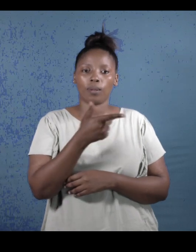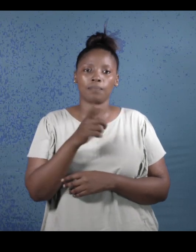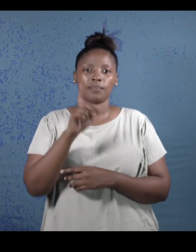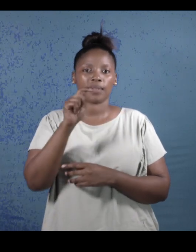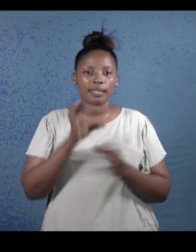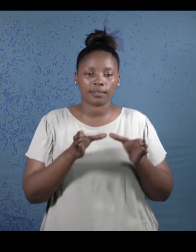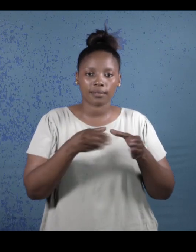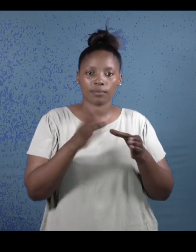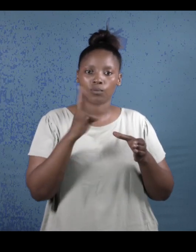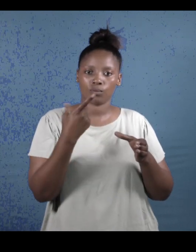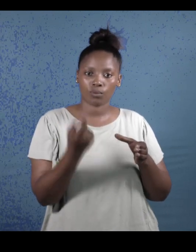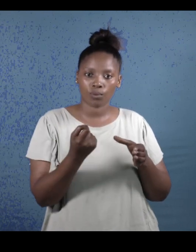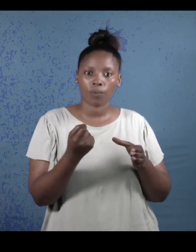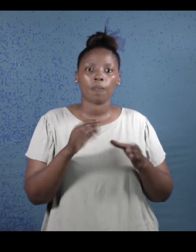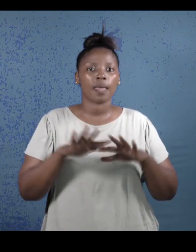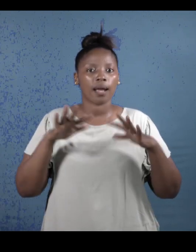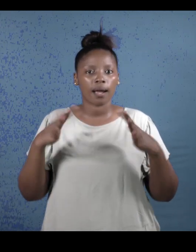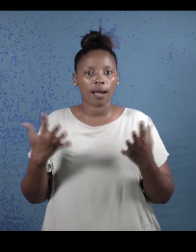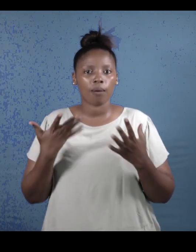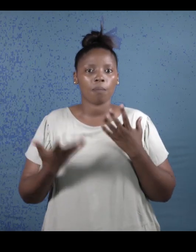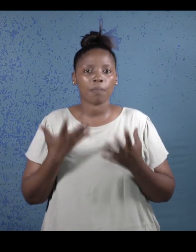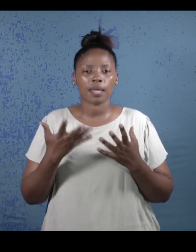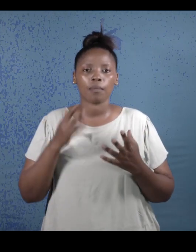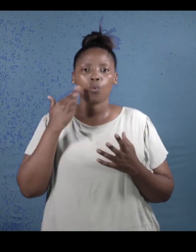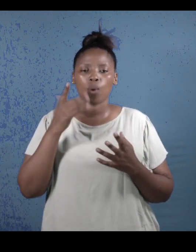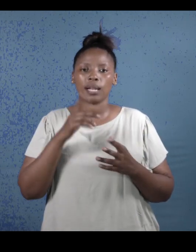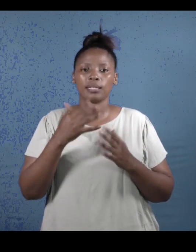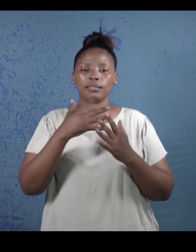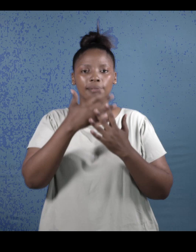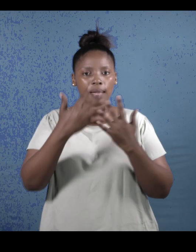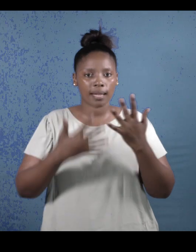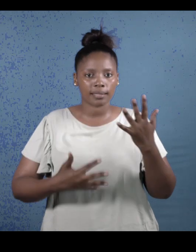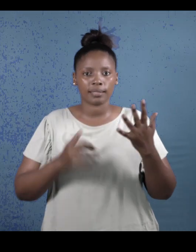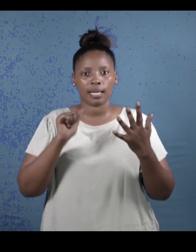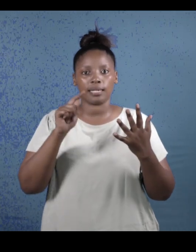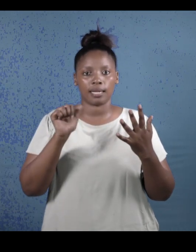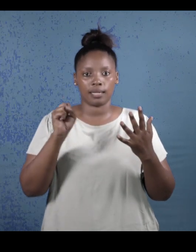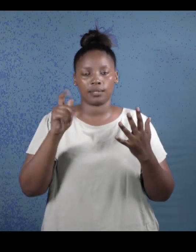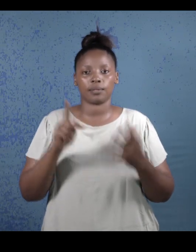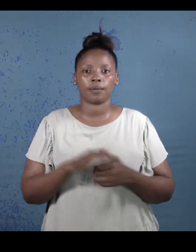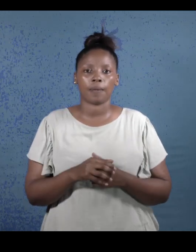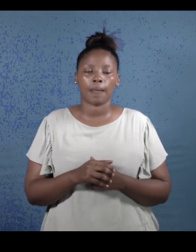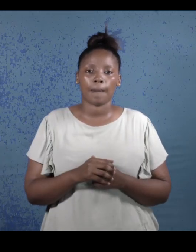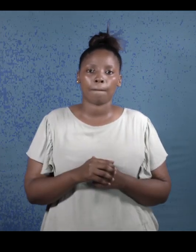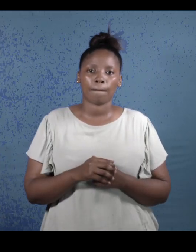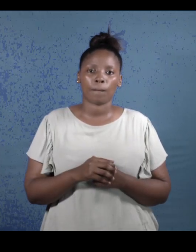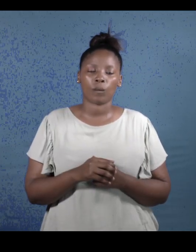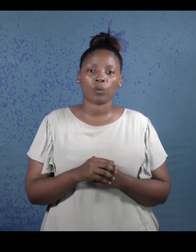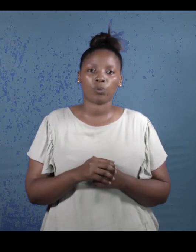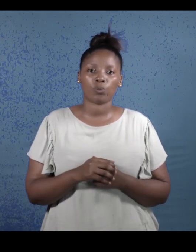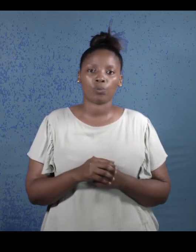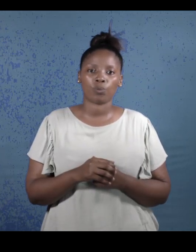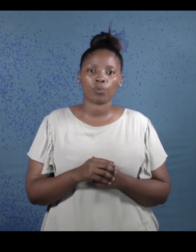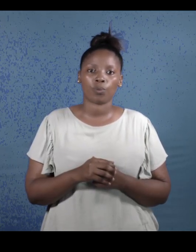done, and how detailed you are when it comes to task list is totally up to you. Write the task list in